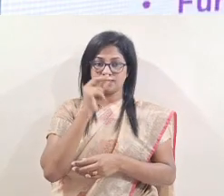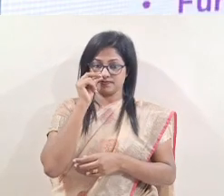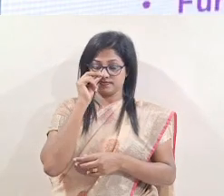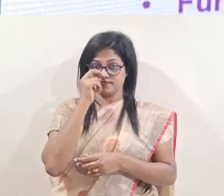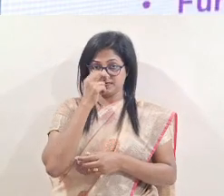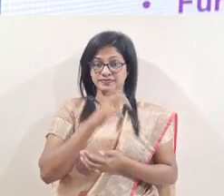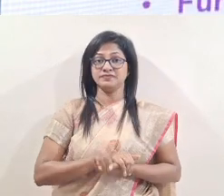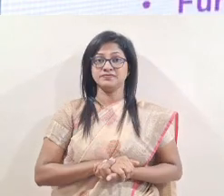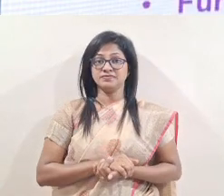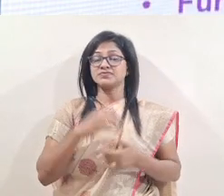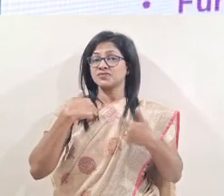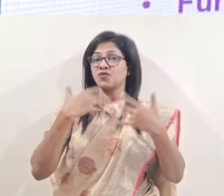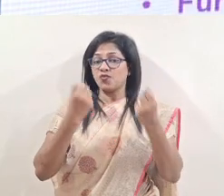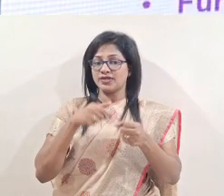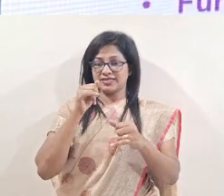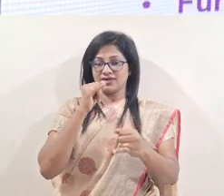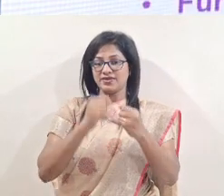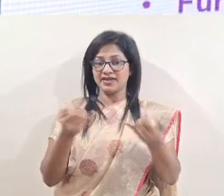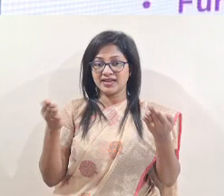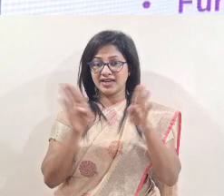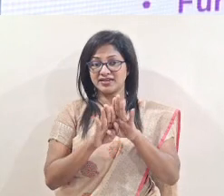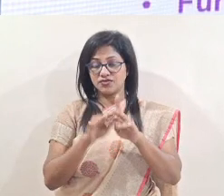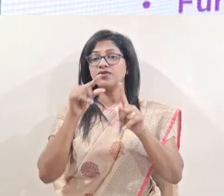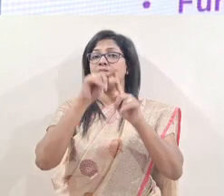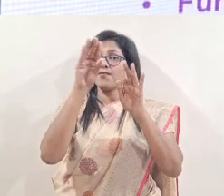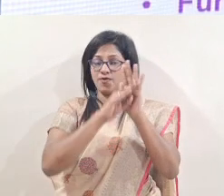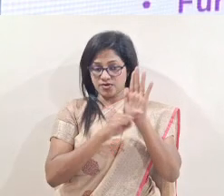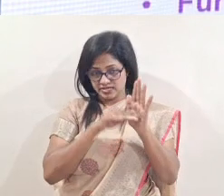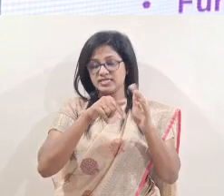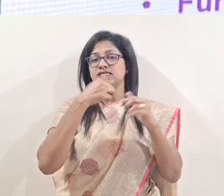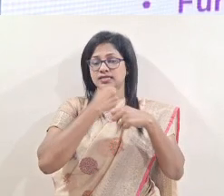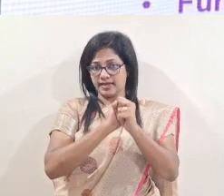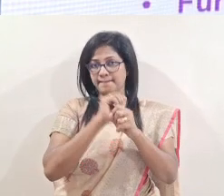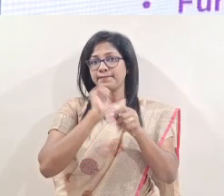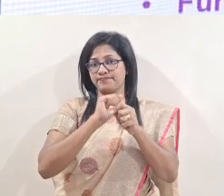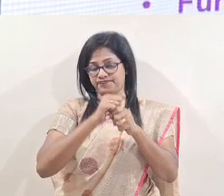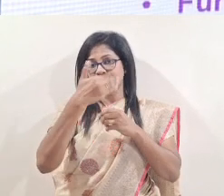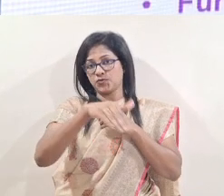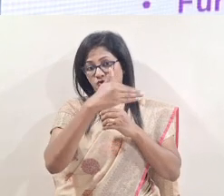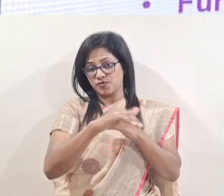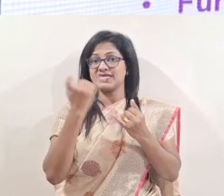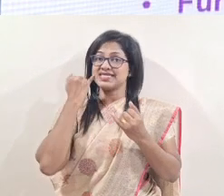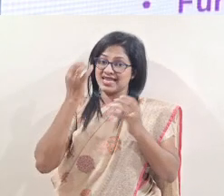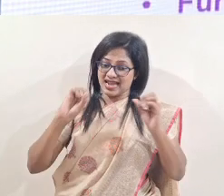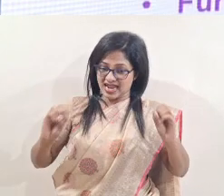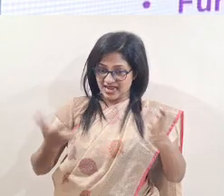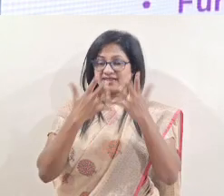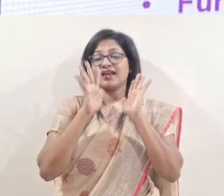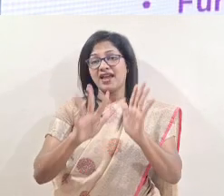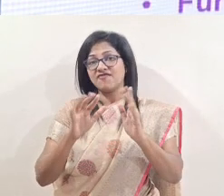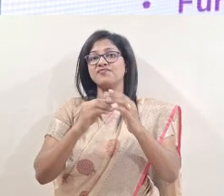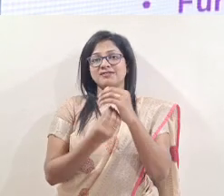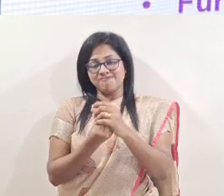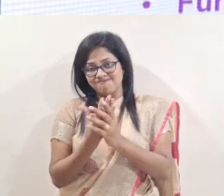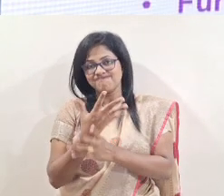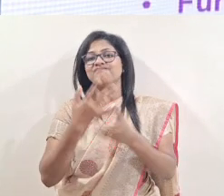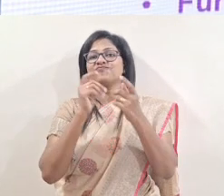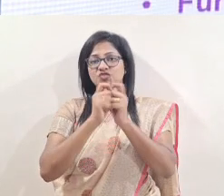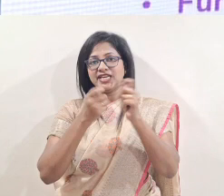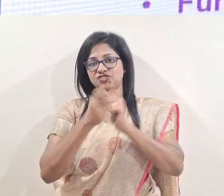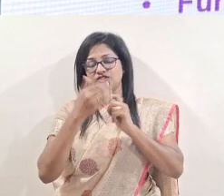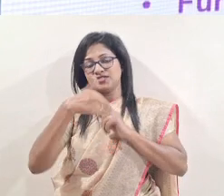So I would like to conclude that the policies are still evolving. Initiation has been made, but the policies are still evolving, and there is a